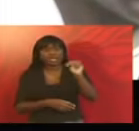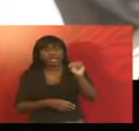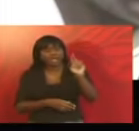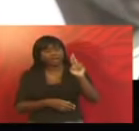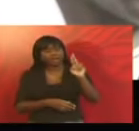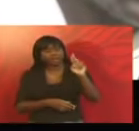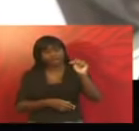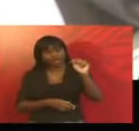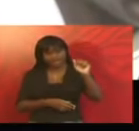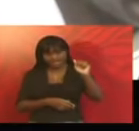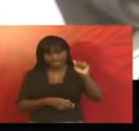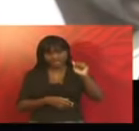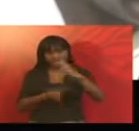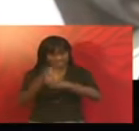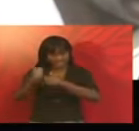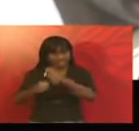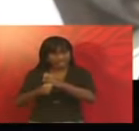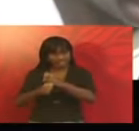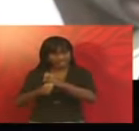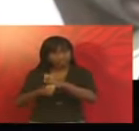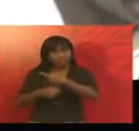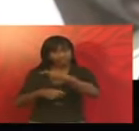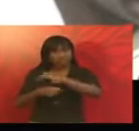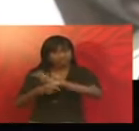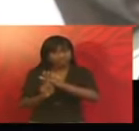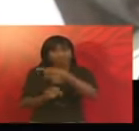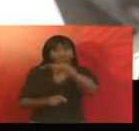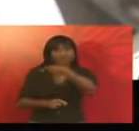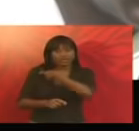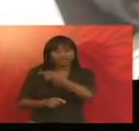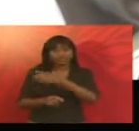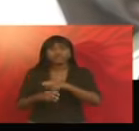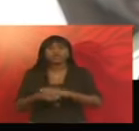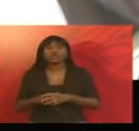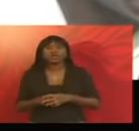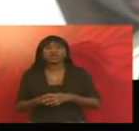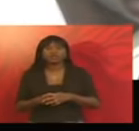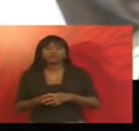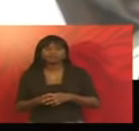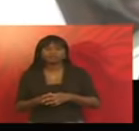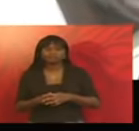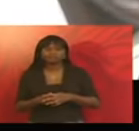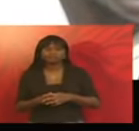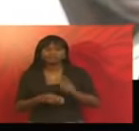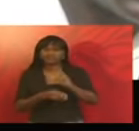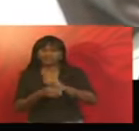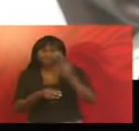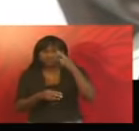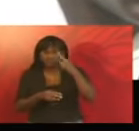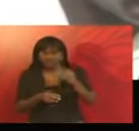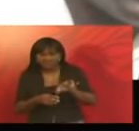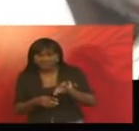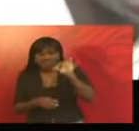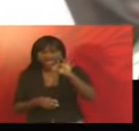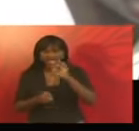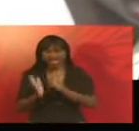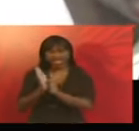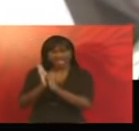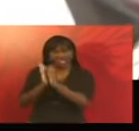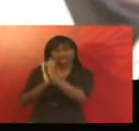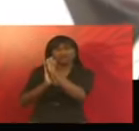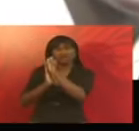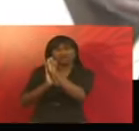technology being deployed in the COVID-19 vaccine as a way of detecting cancer or maybe even fighting